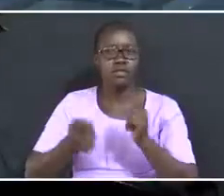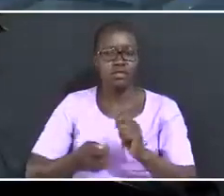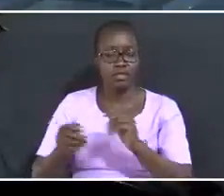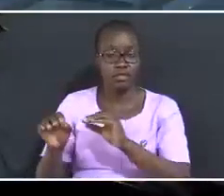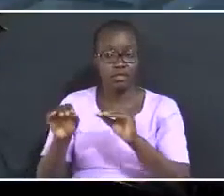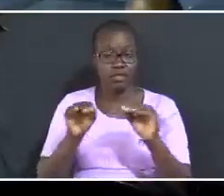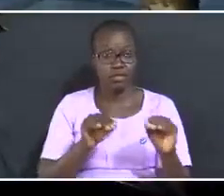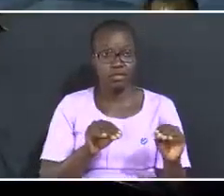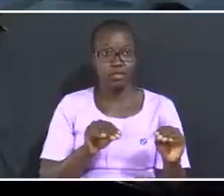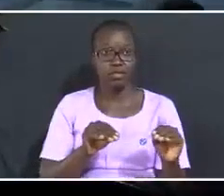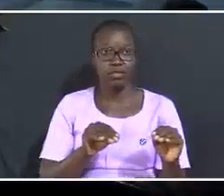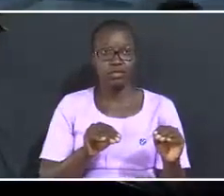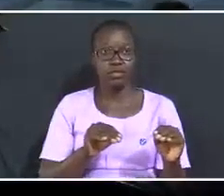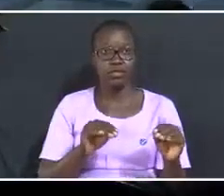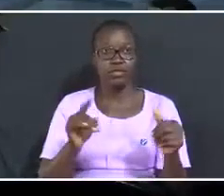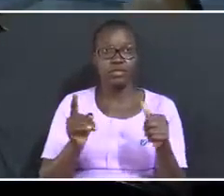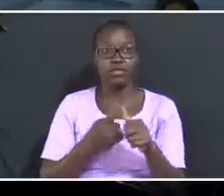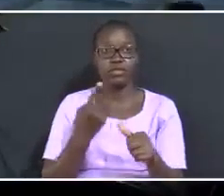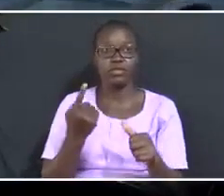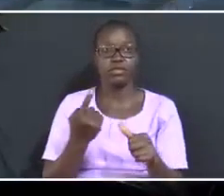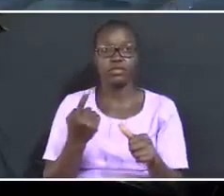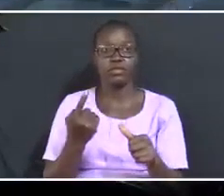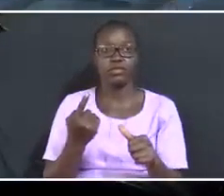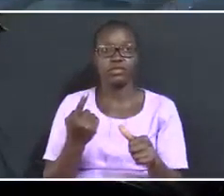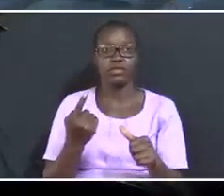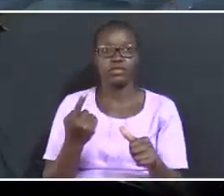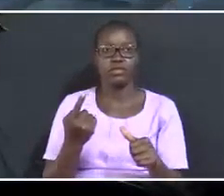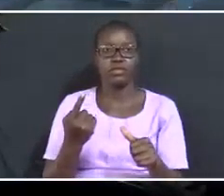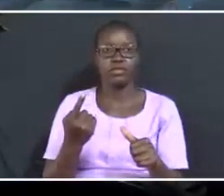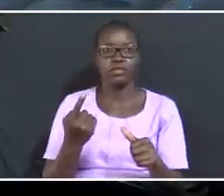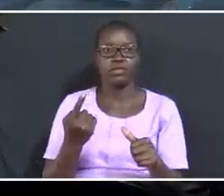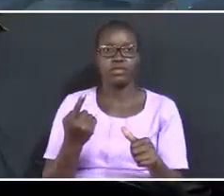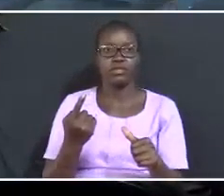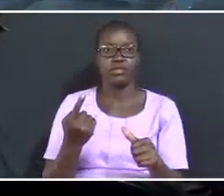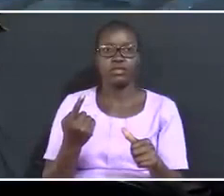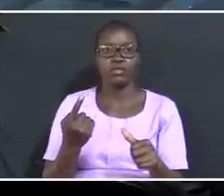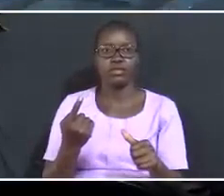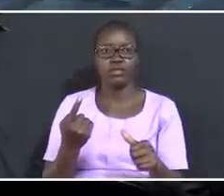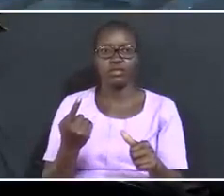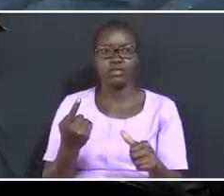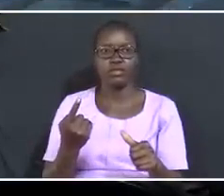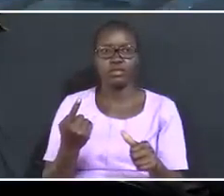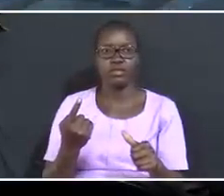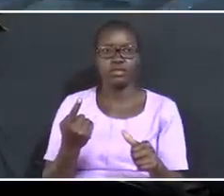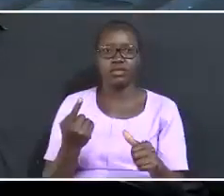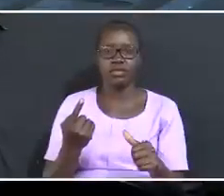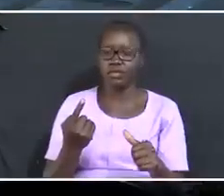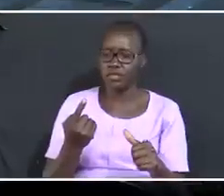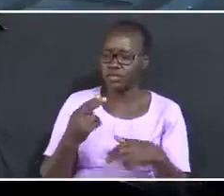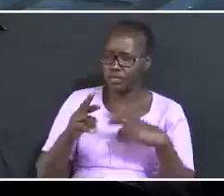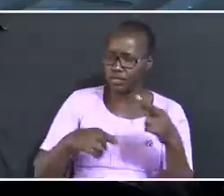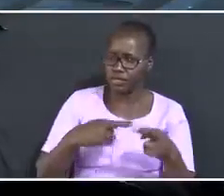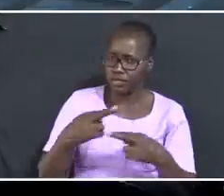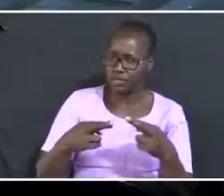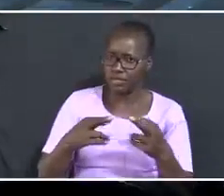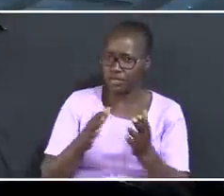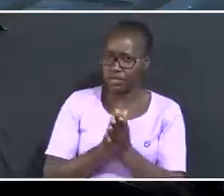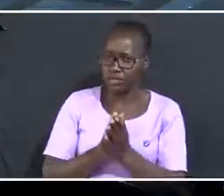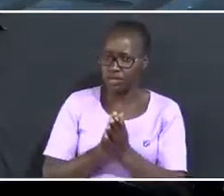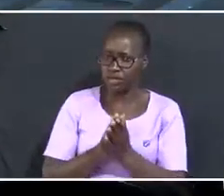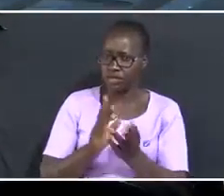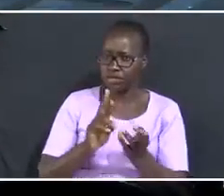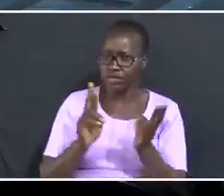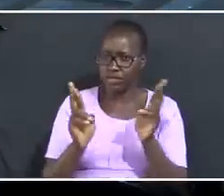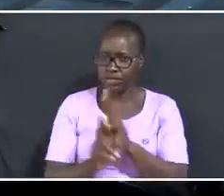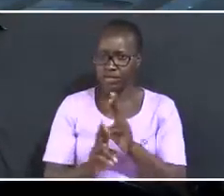put, the first one, emphasis, is revival and reformation. That's why we have 10